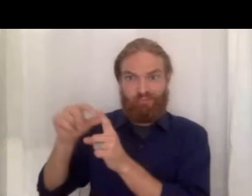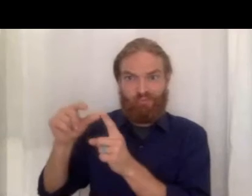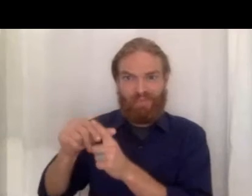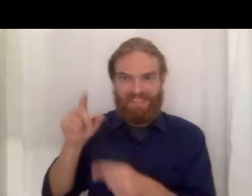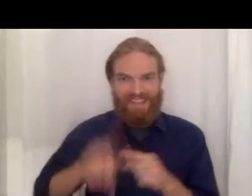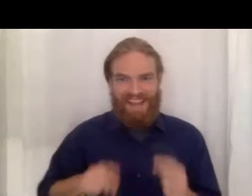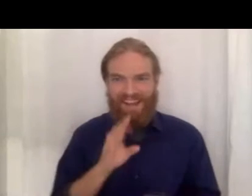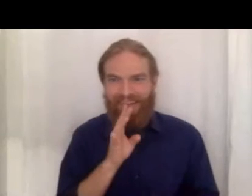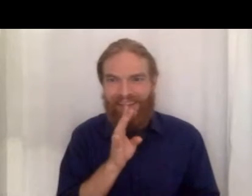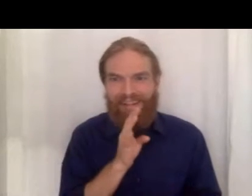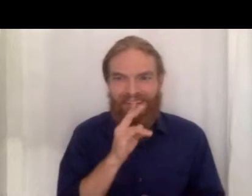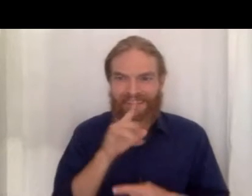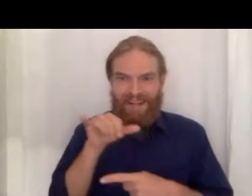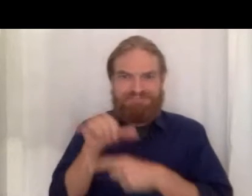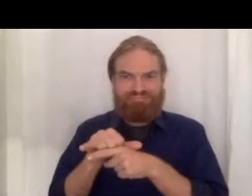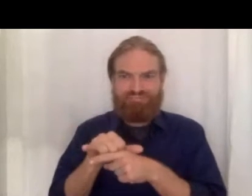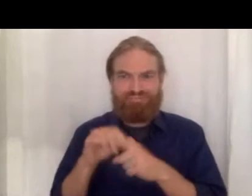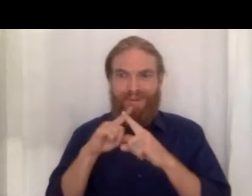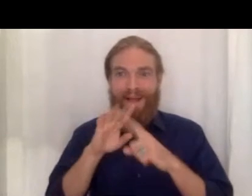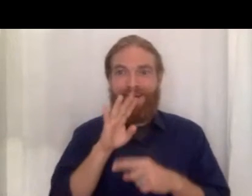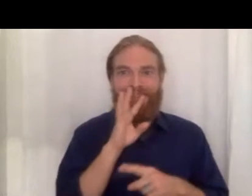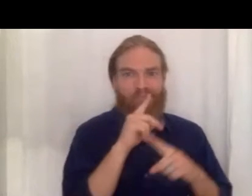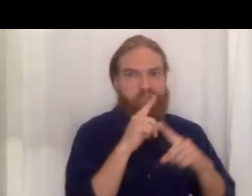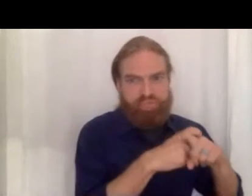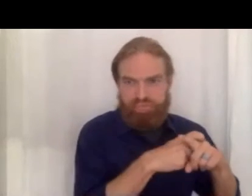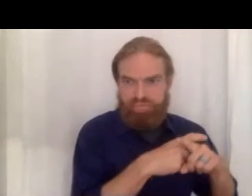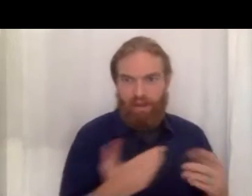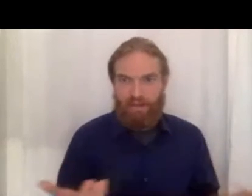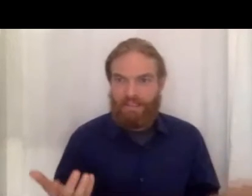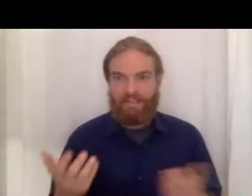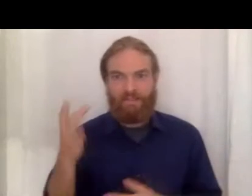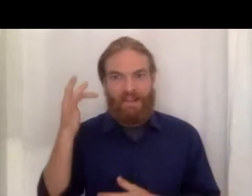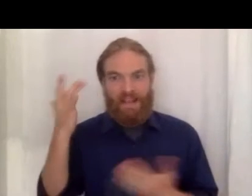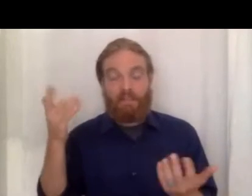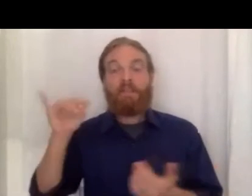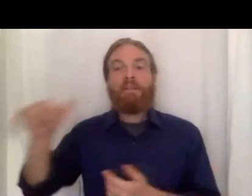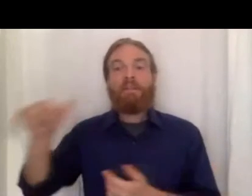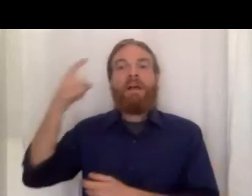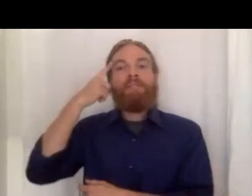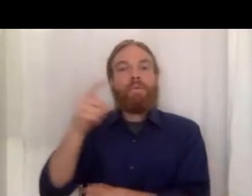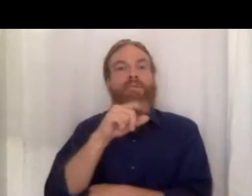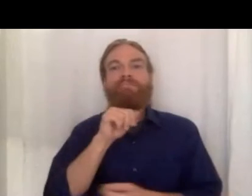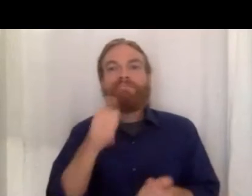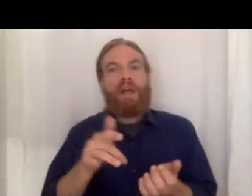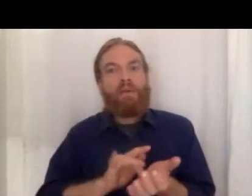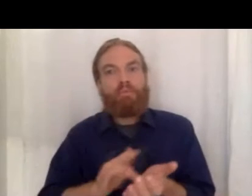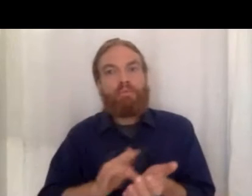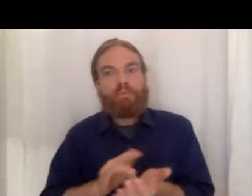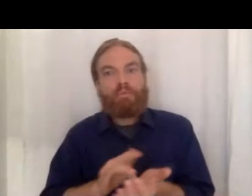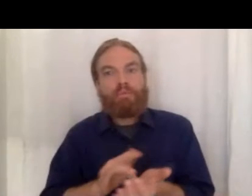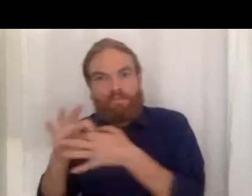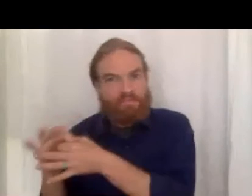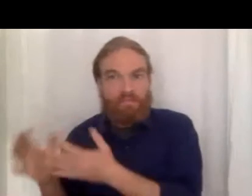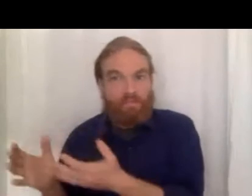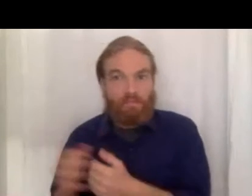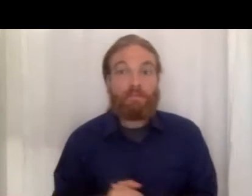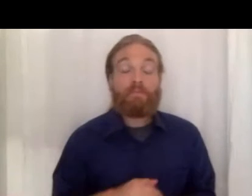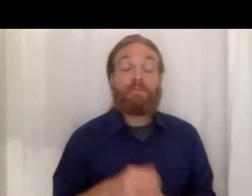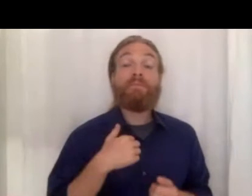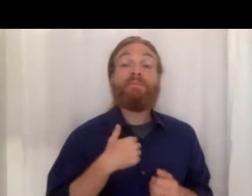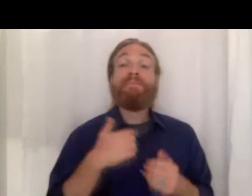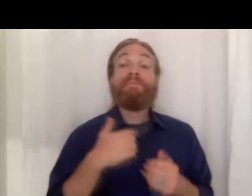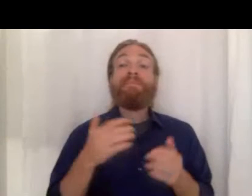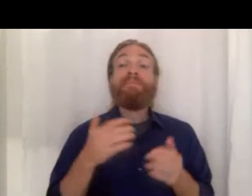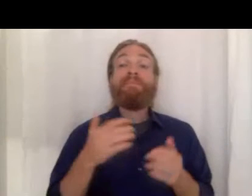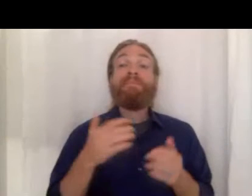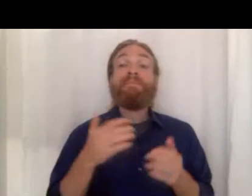for non-hospitalized patients. We ask that they be mild or moderate COVID-19 illness, and it's usually